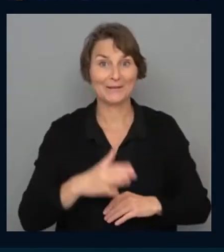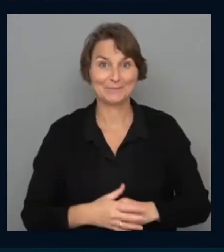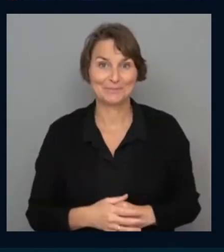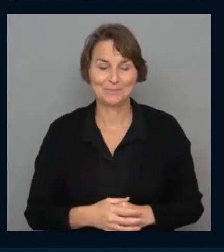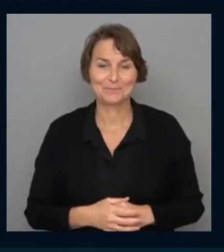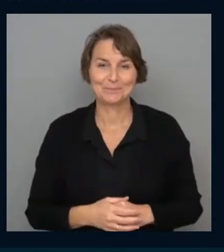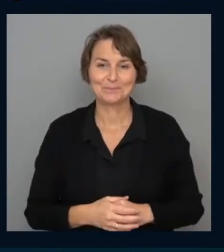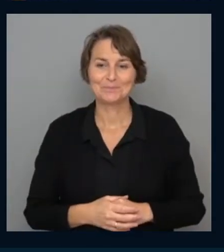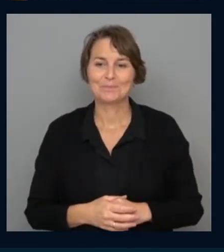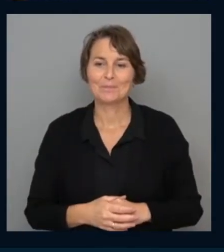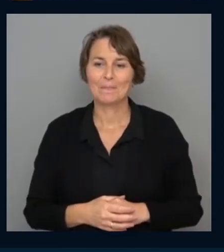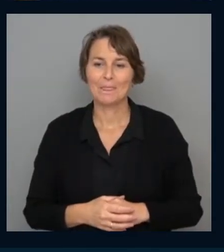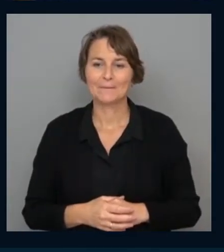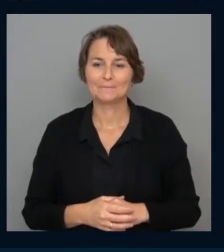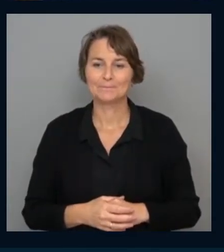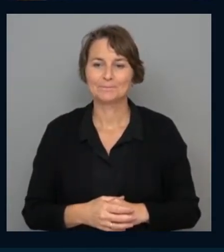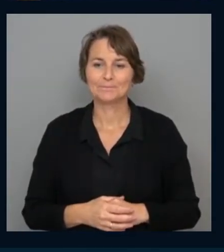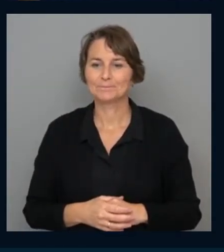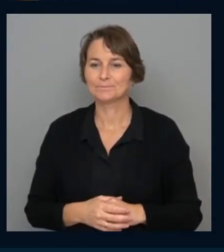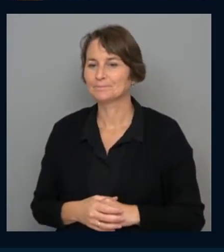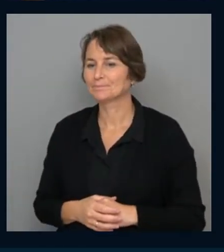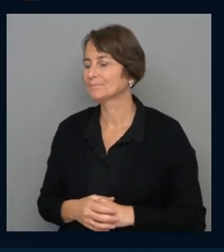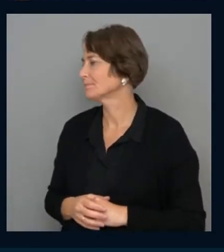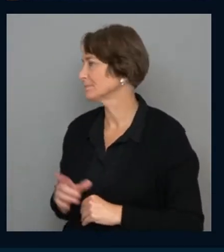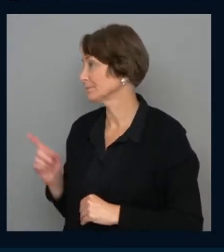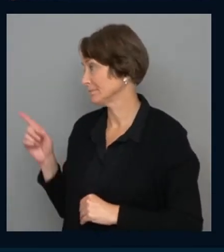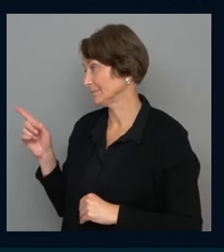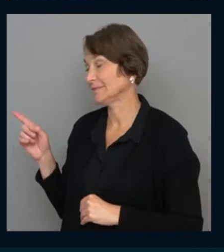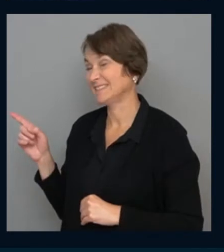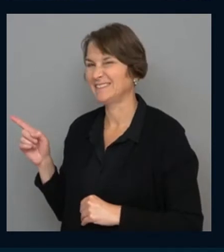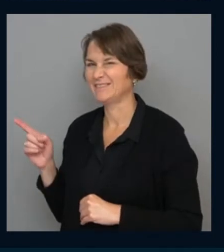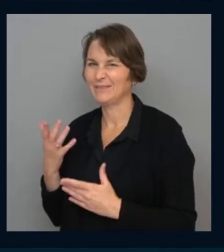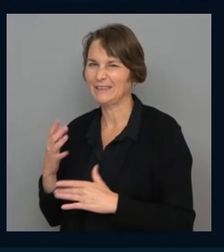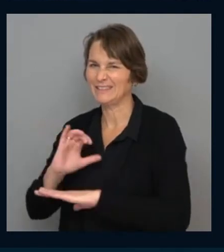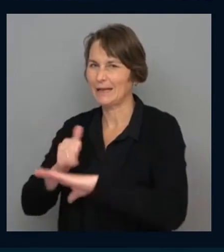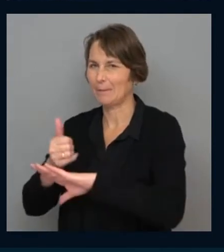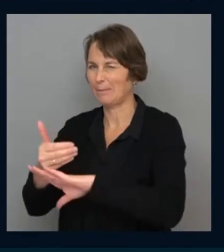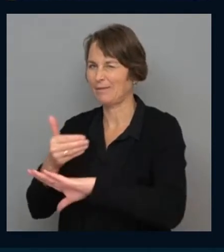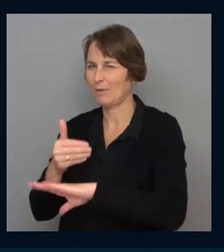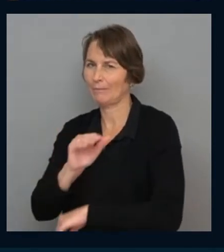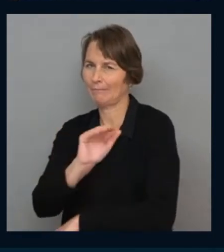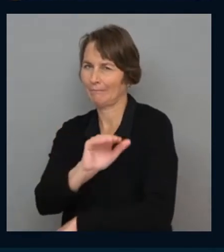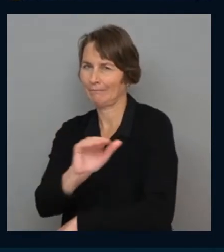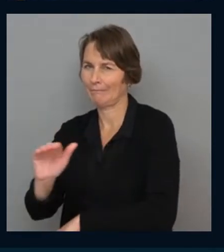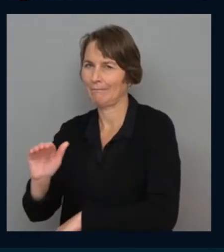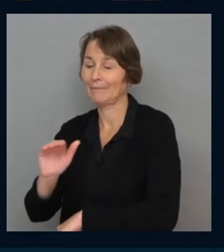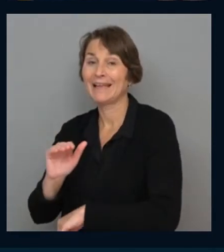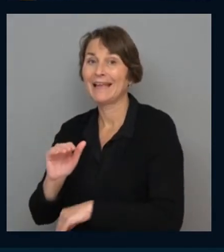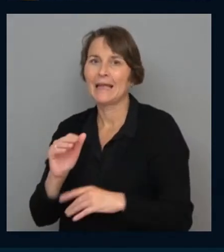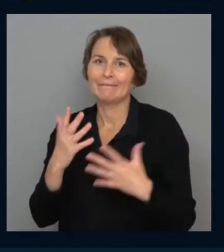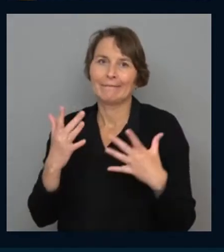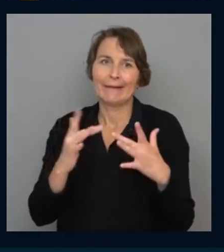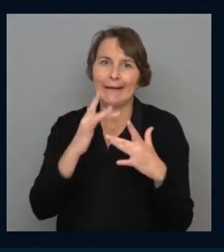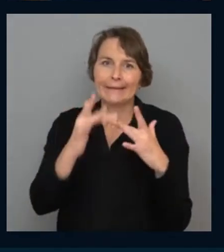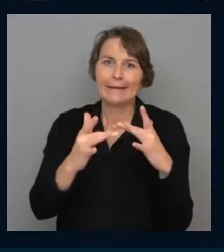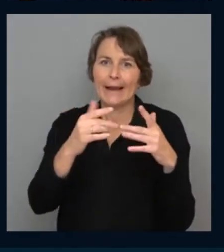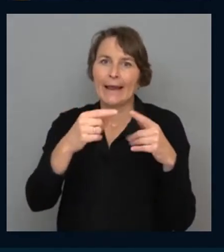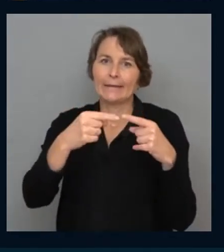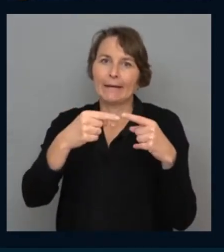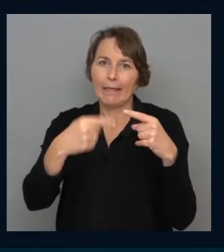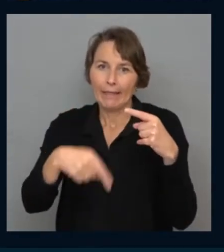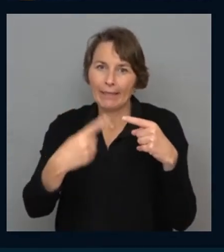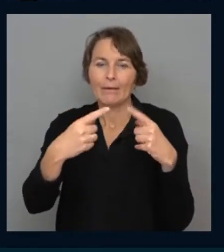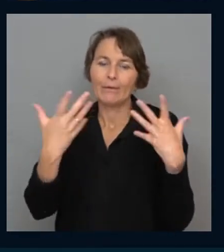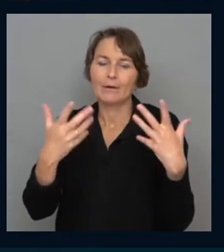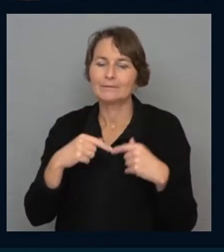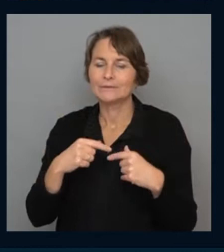pipeline, okay? Now, I already have one set up, so just for warning, in case we lose internet or anything happens, I will revert to that, but we're going to create